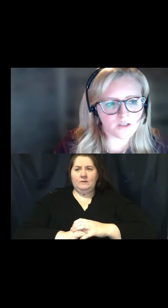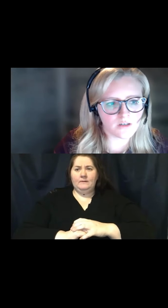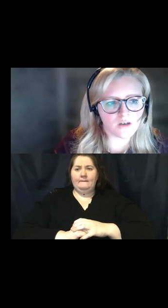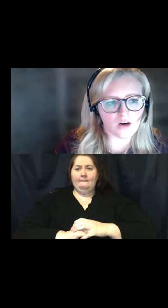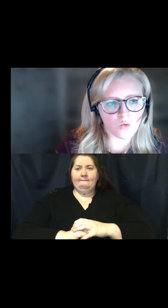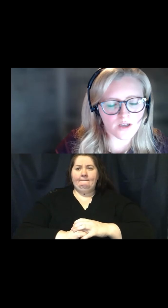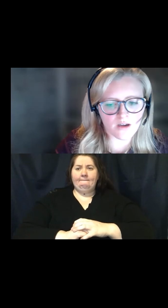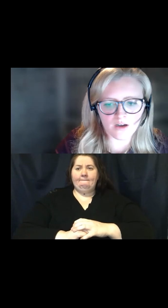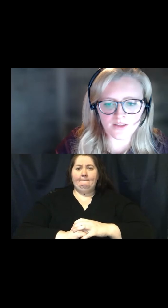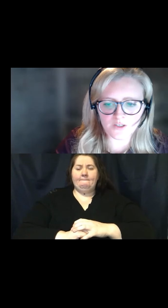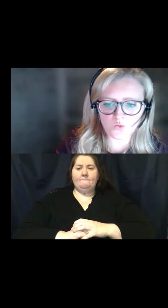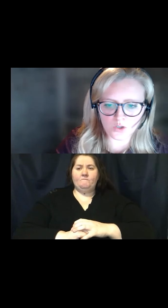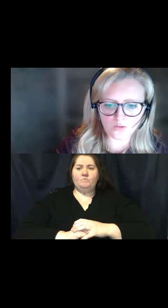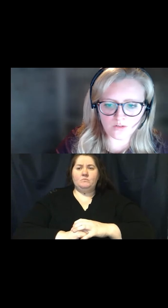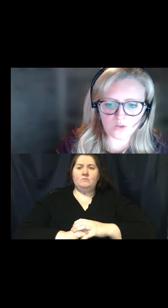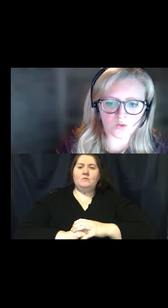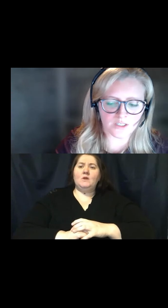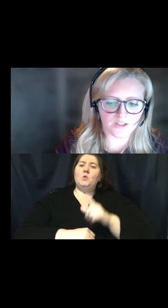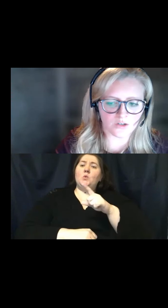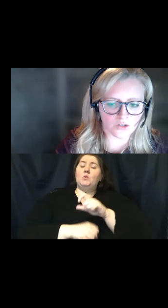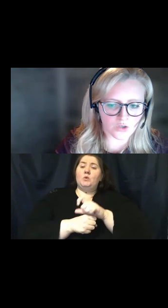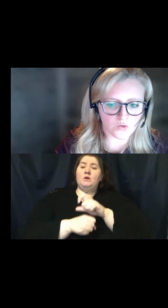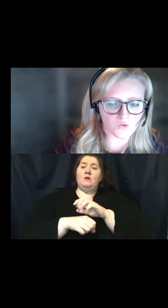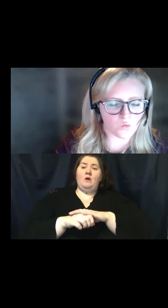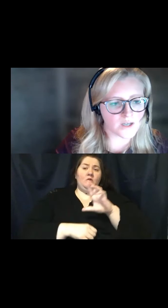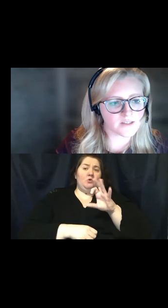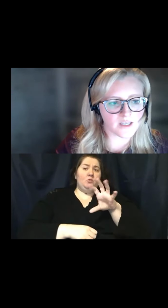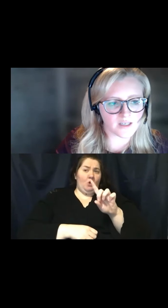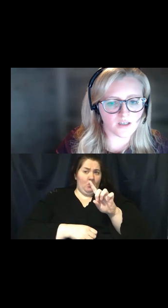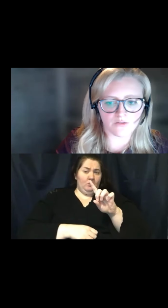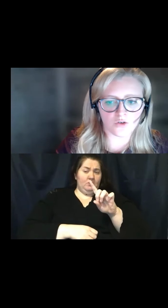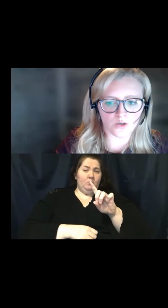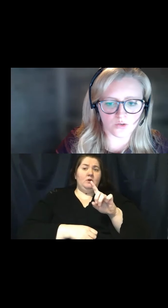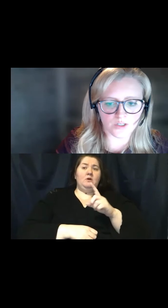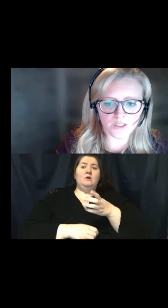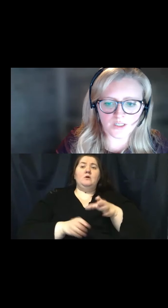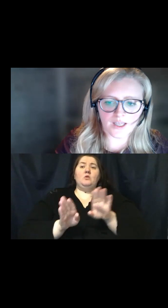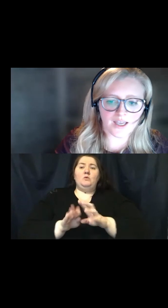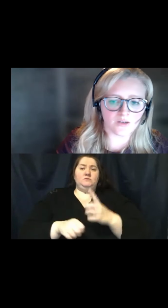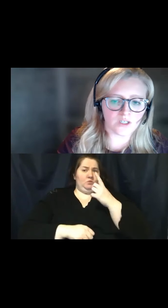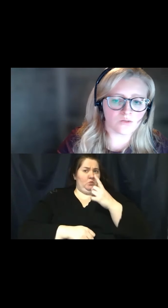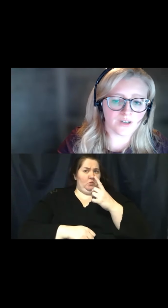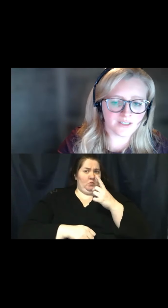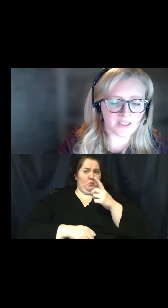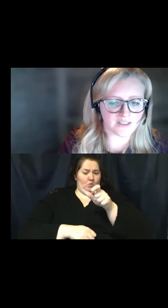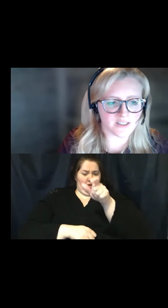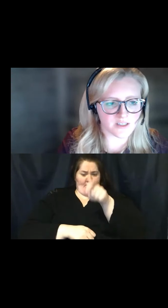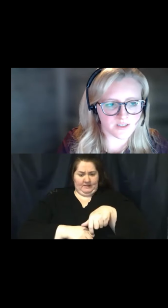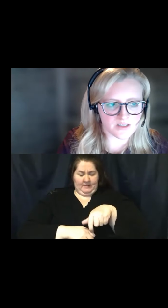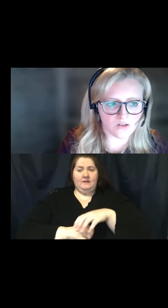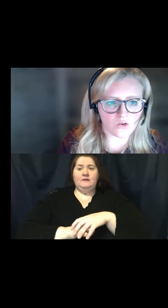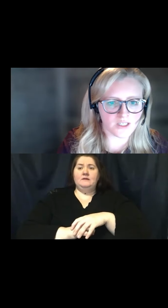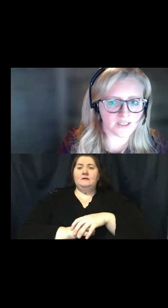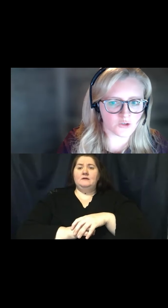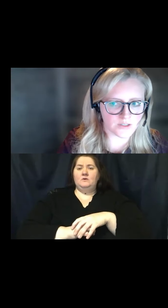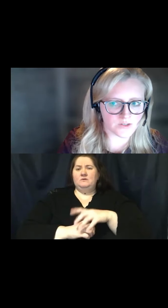When we are working on this road, we will need to close one lane of the road. And we recognize that this